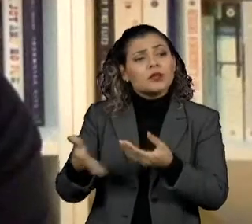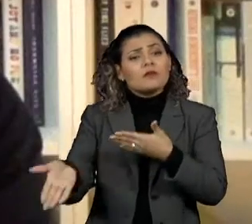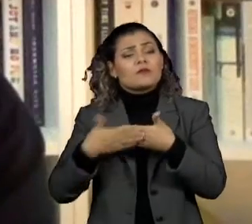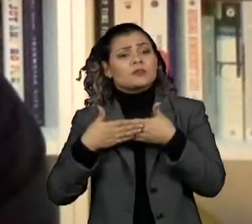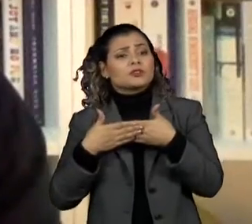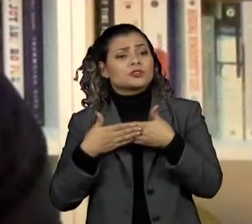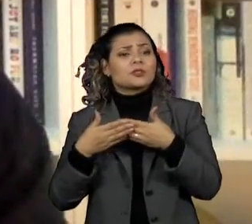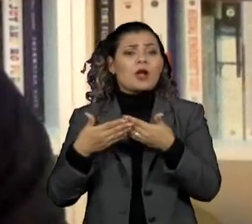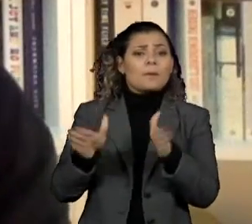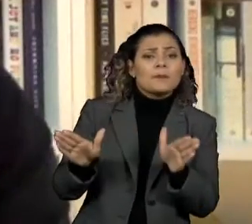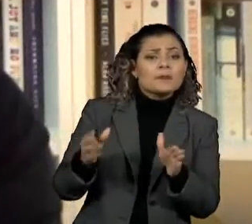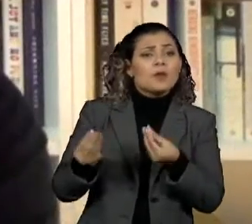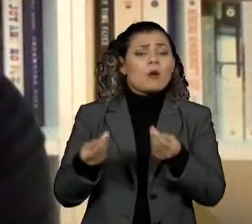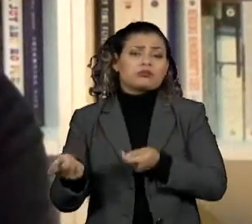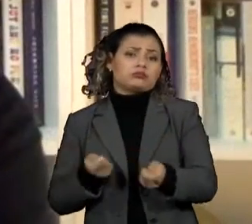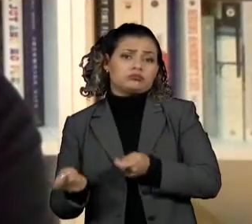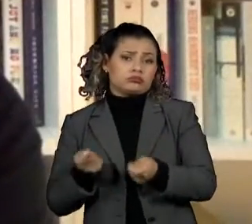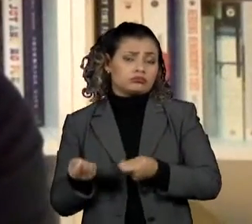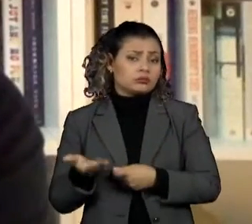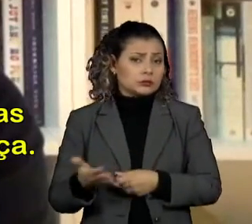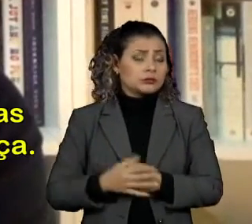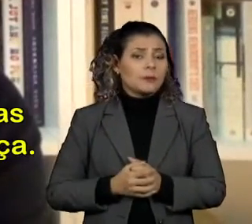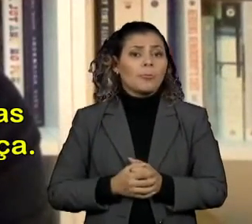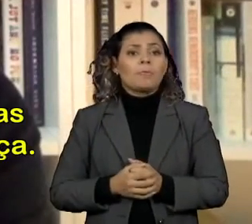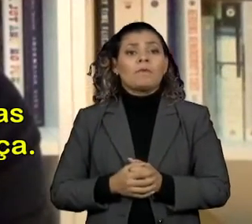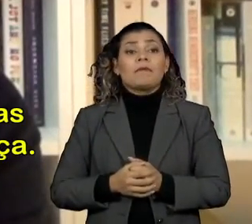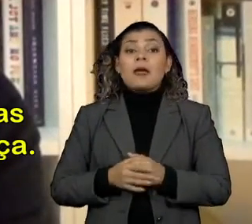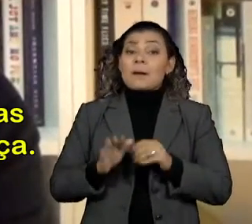severely or how much they will intervene